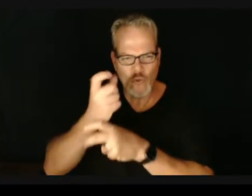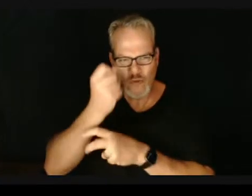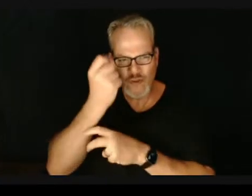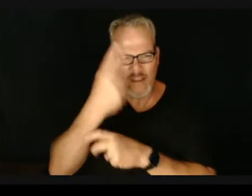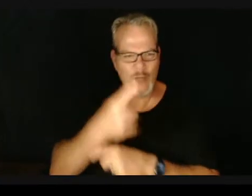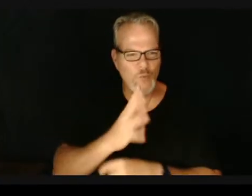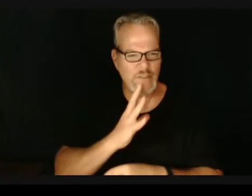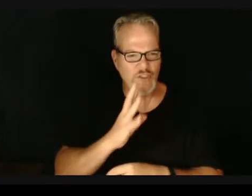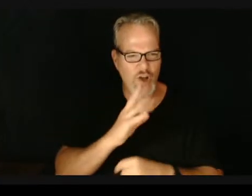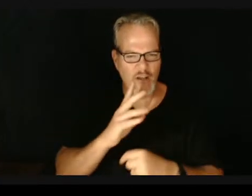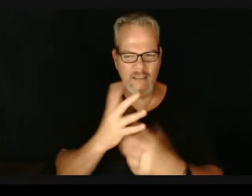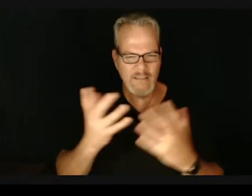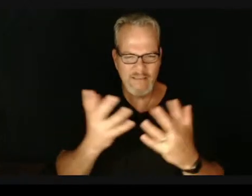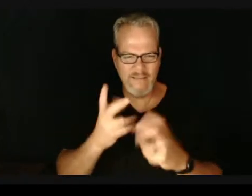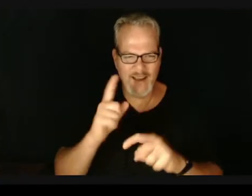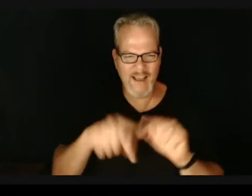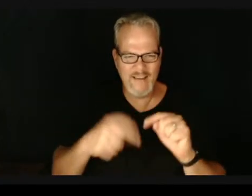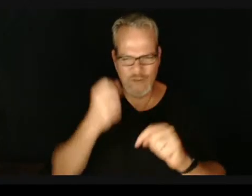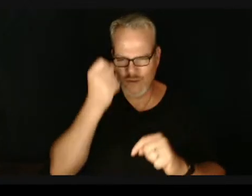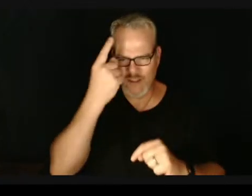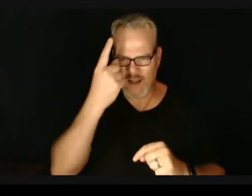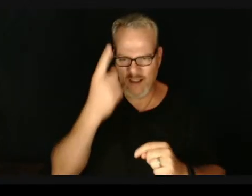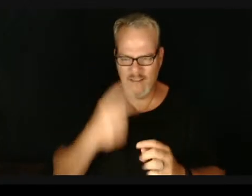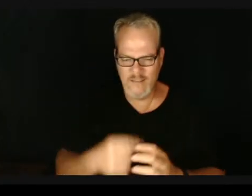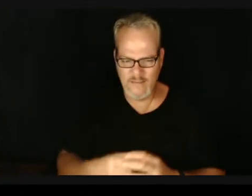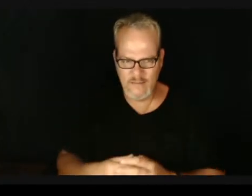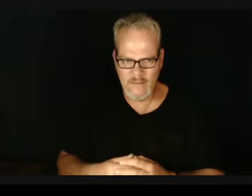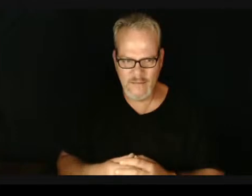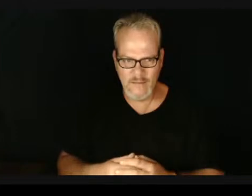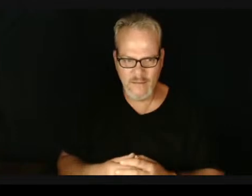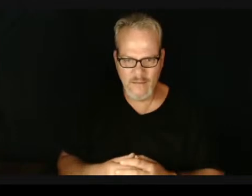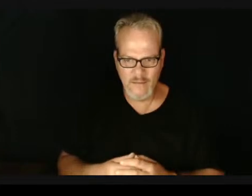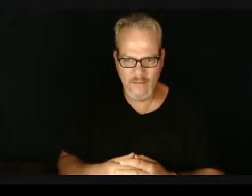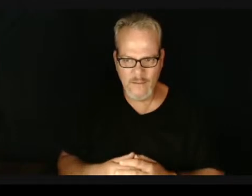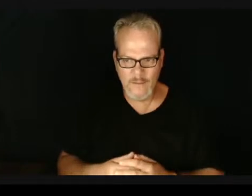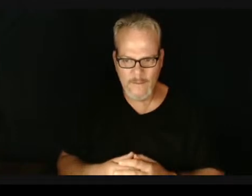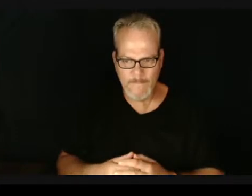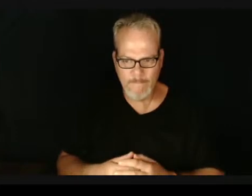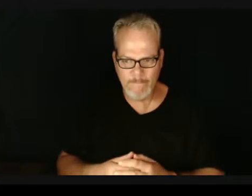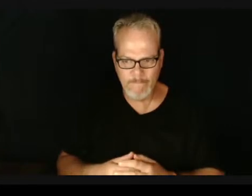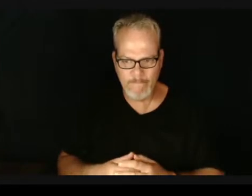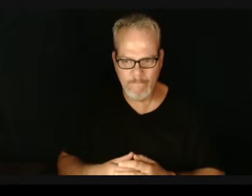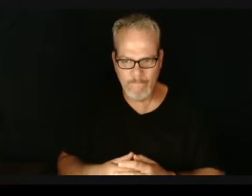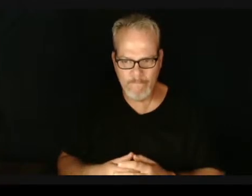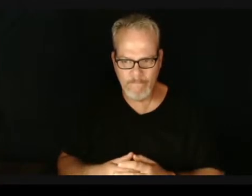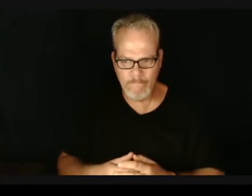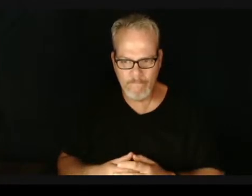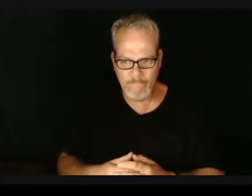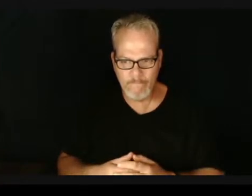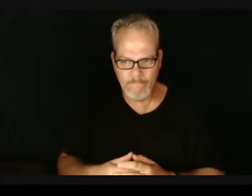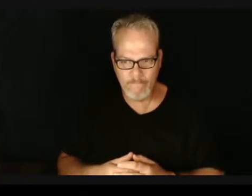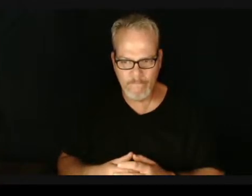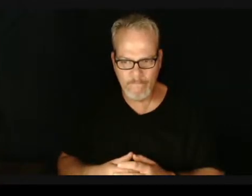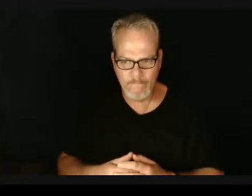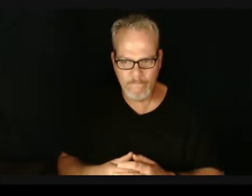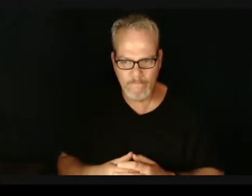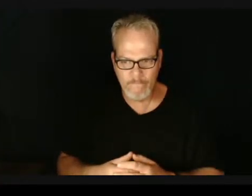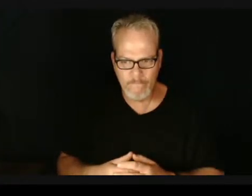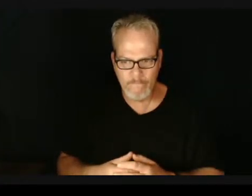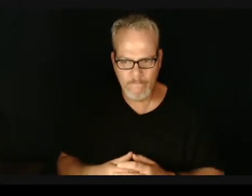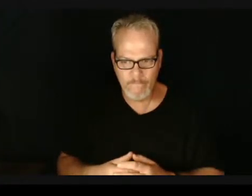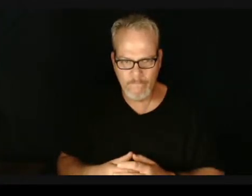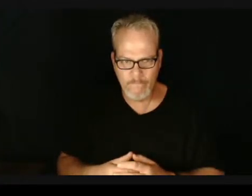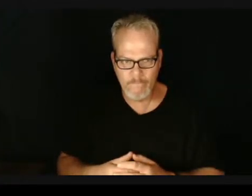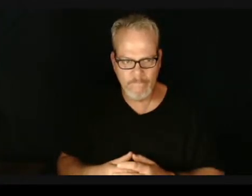degassing. You can see not as much material is landing in a clear rim, but still quite a bit of impact on the edge